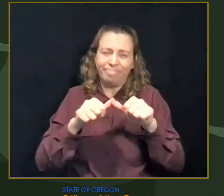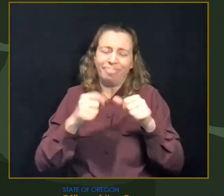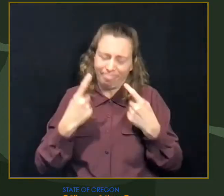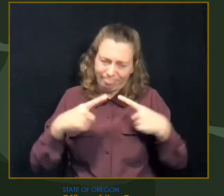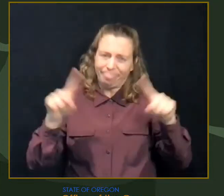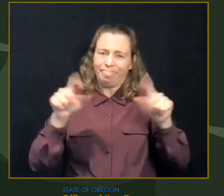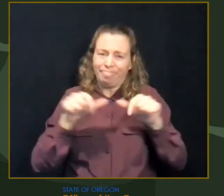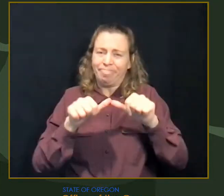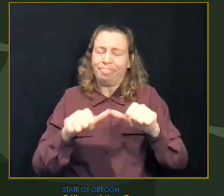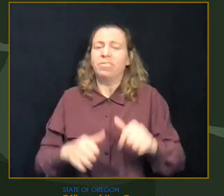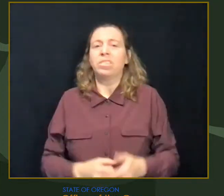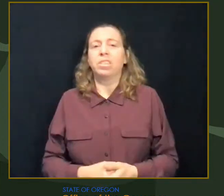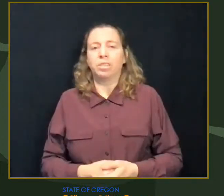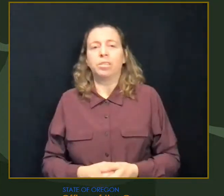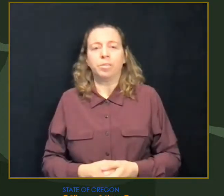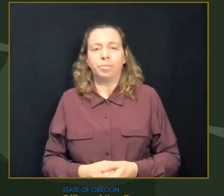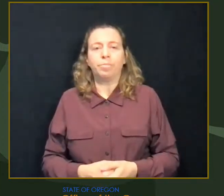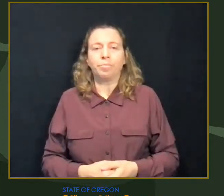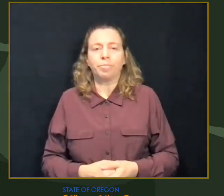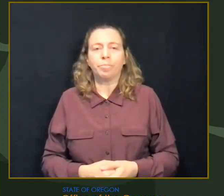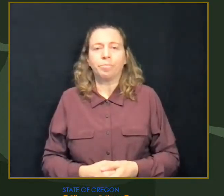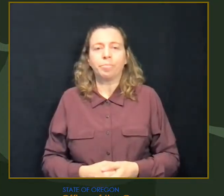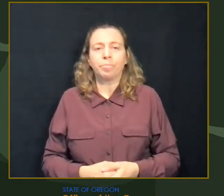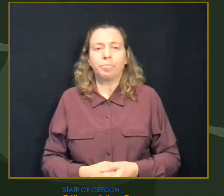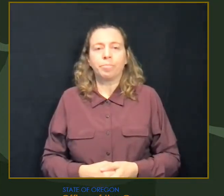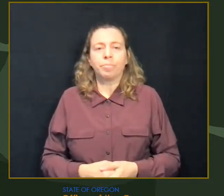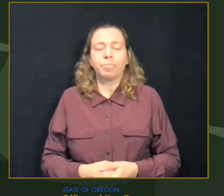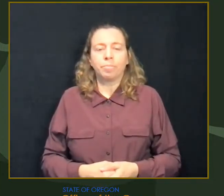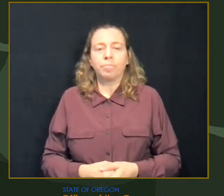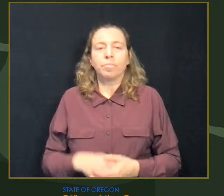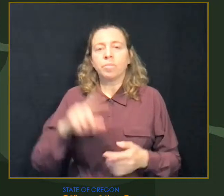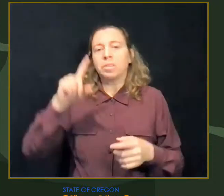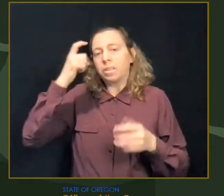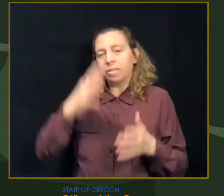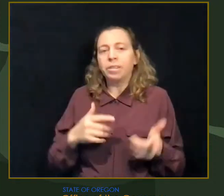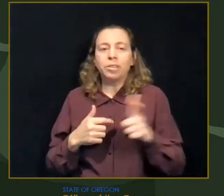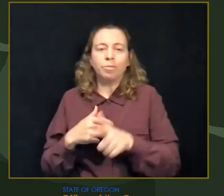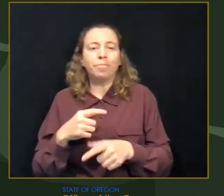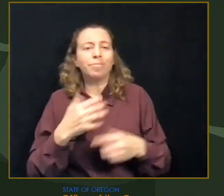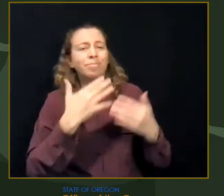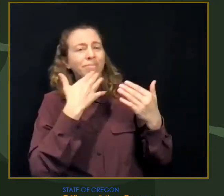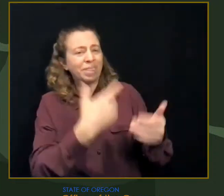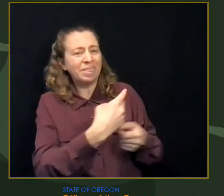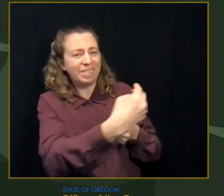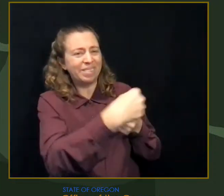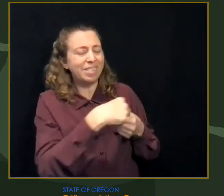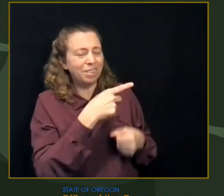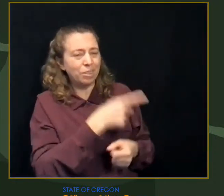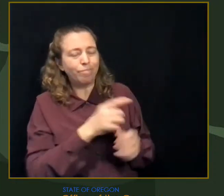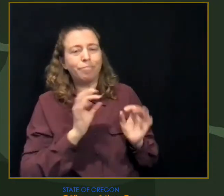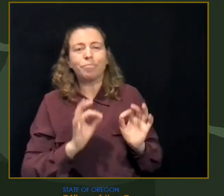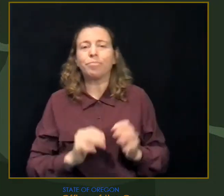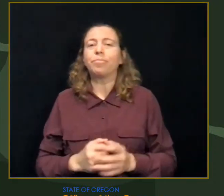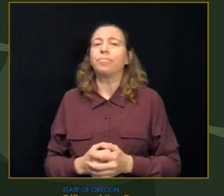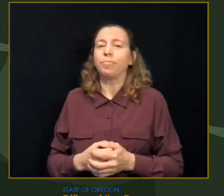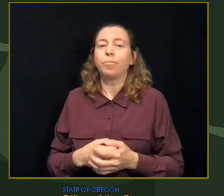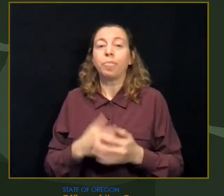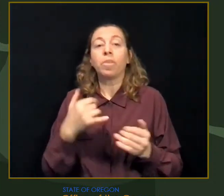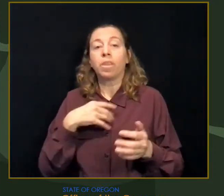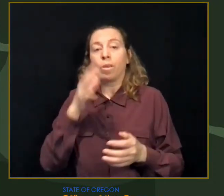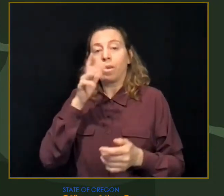Thank you so much, Dr. Graven. Really appreciate you joining us today. Next up is Mariana Robbins.